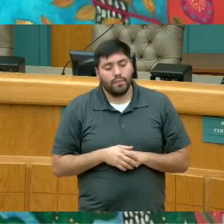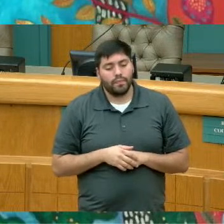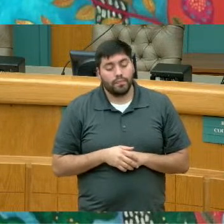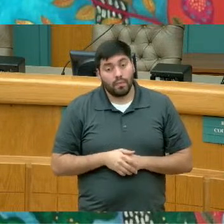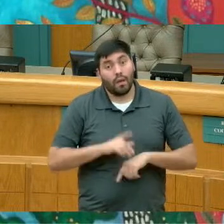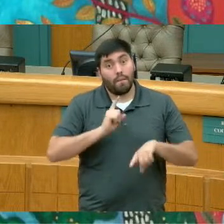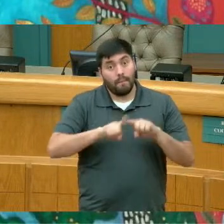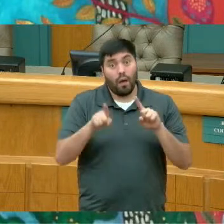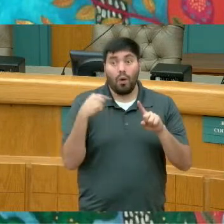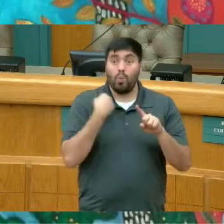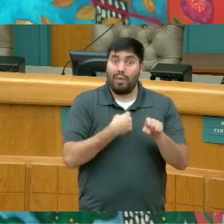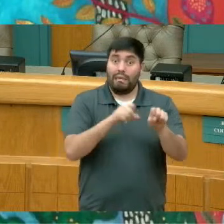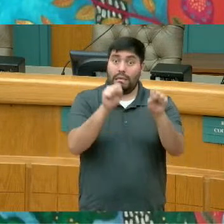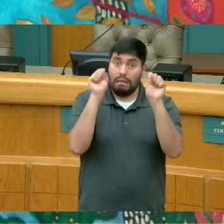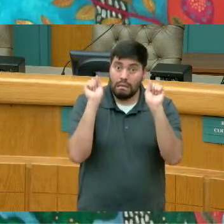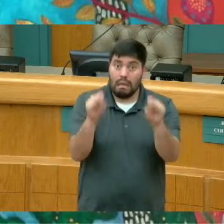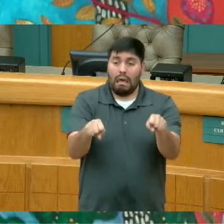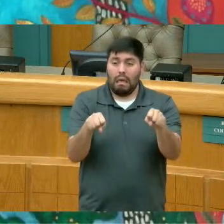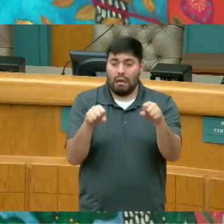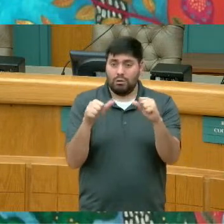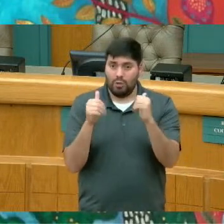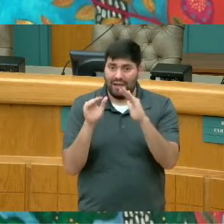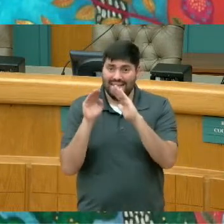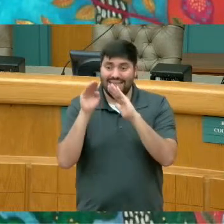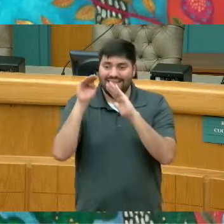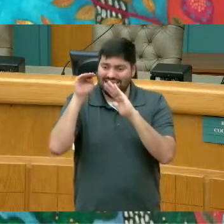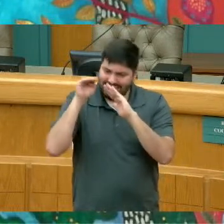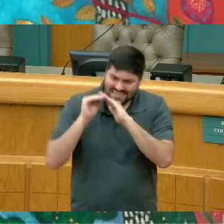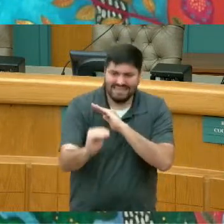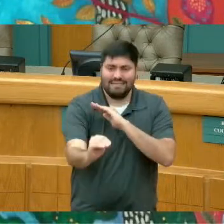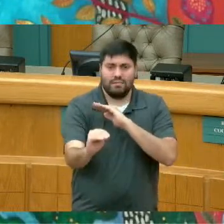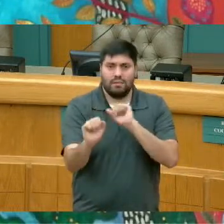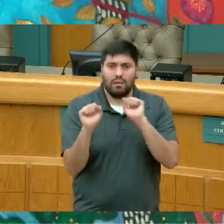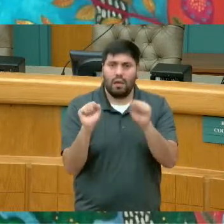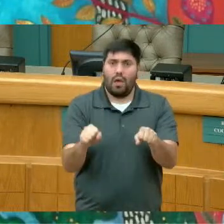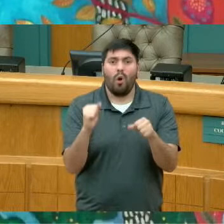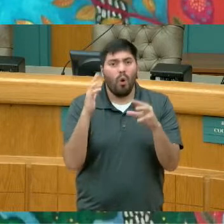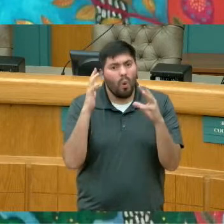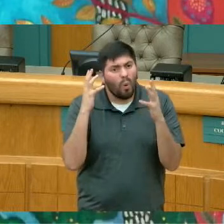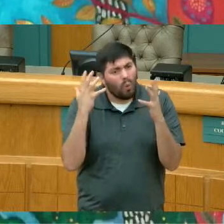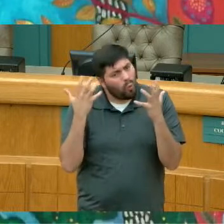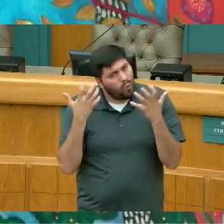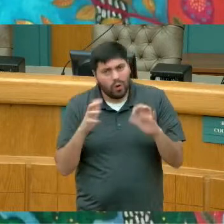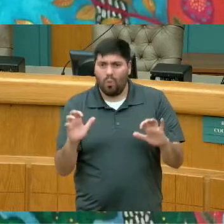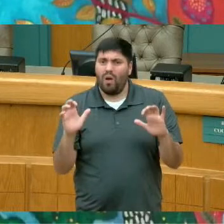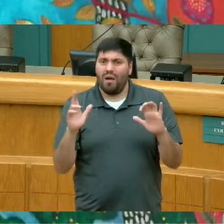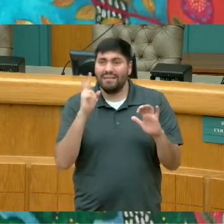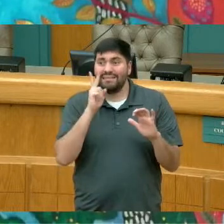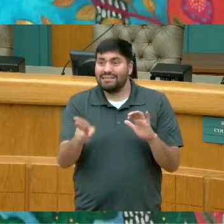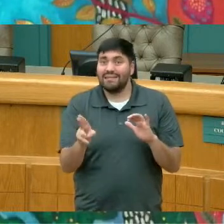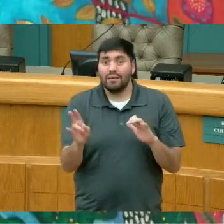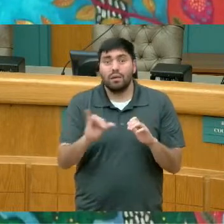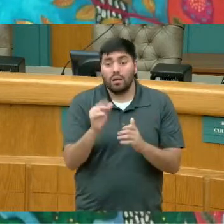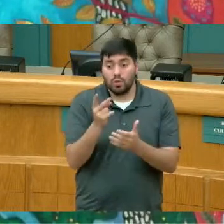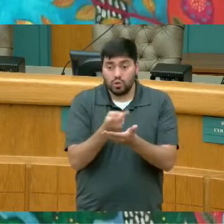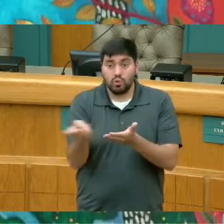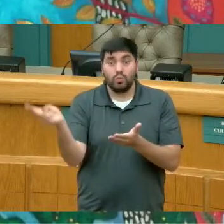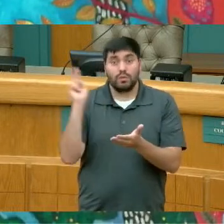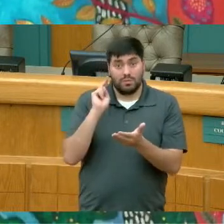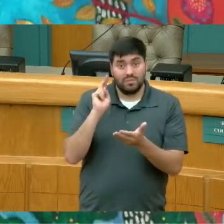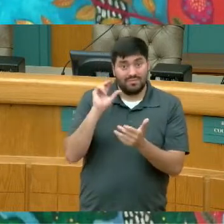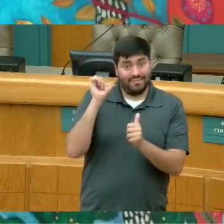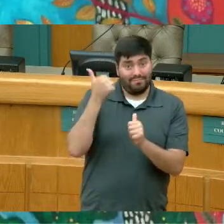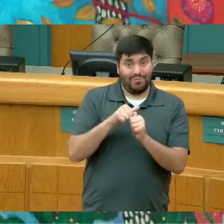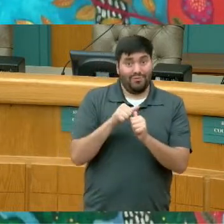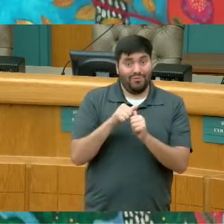But there are things that we can do to flatten that curve, because we don't want to see us the way we were just 2